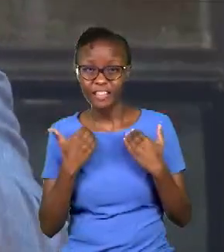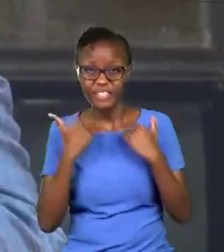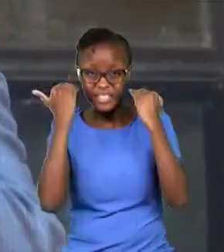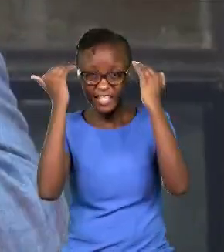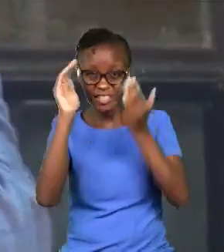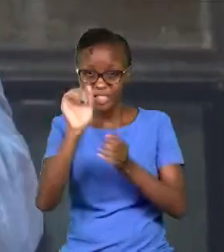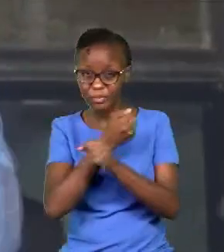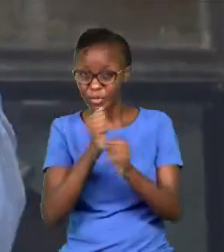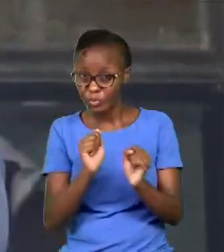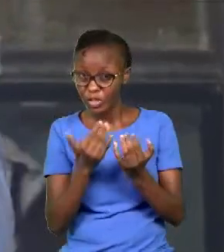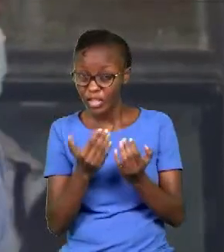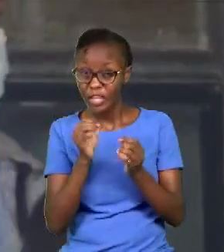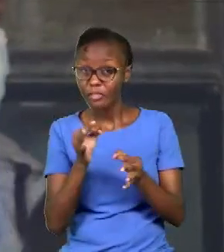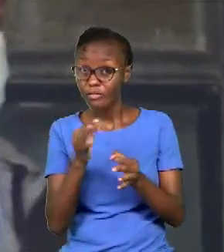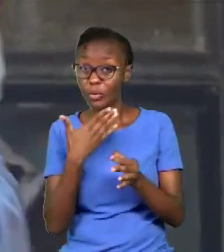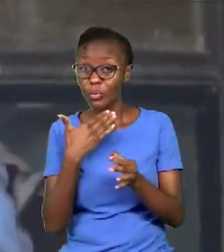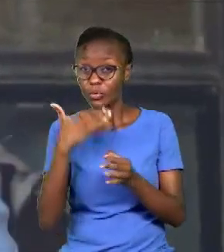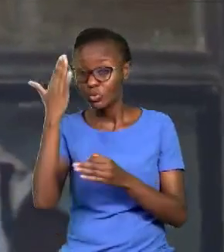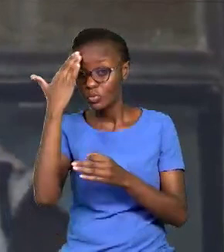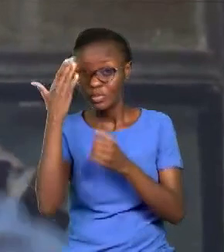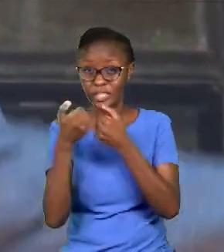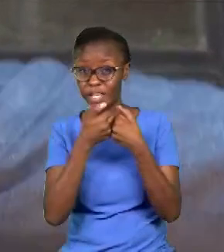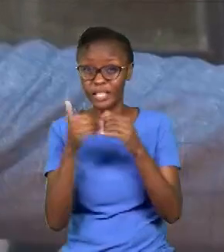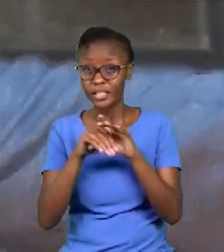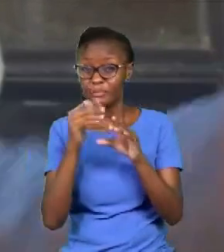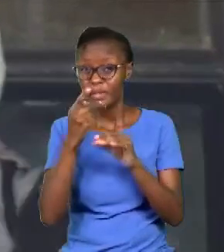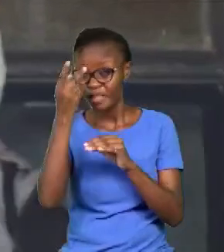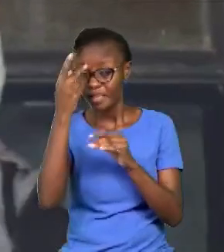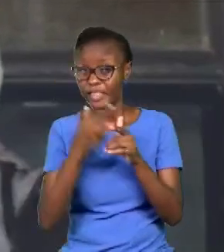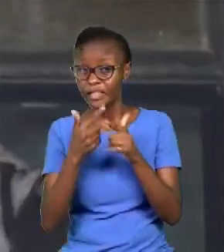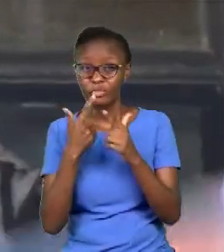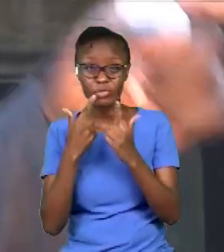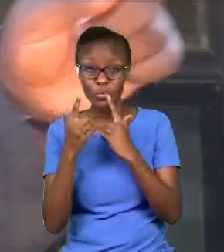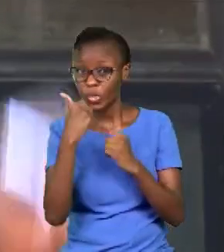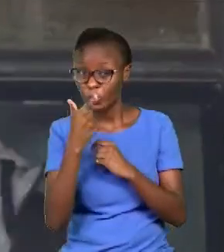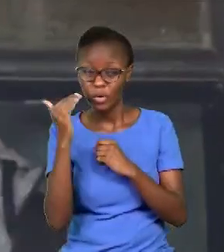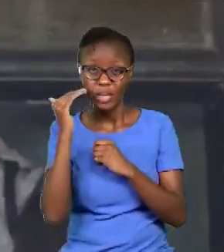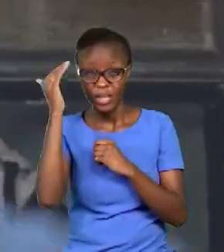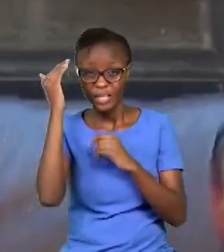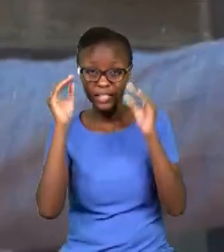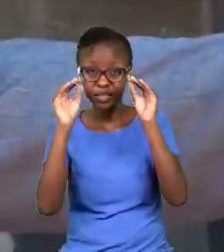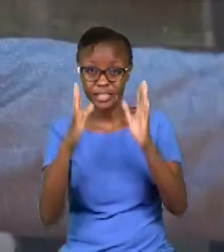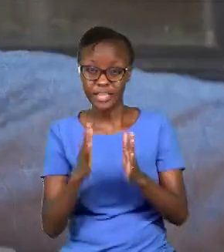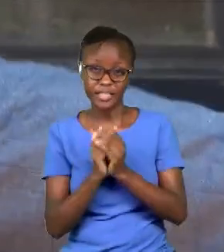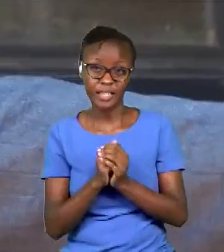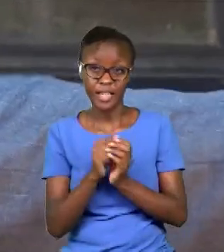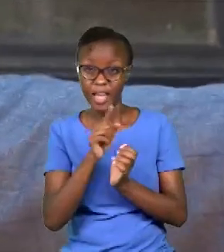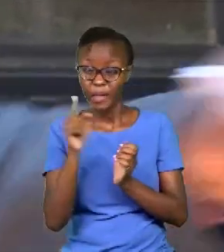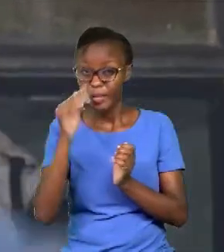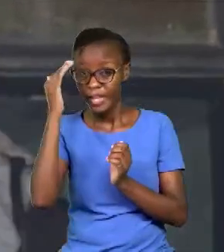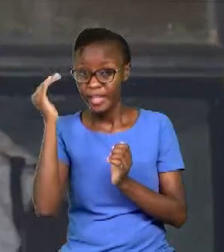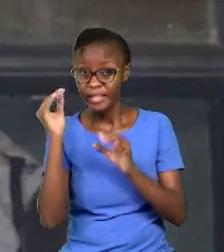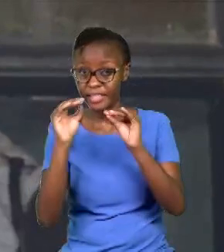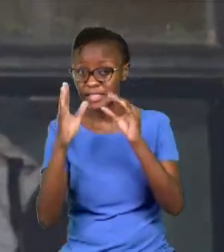know the challenges that we have with parenting in this country, talk to school principals. In fact, I believe that other than those of us in the